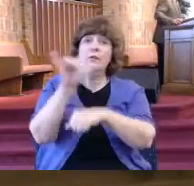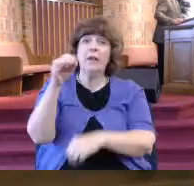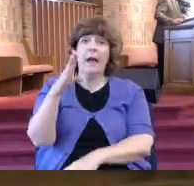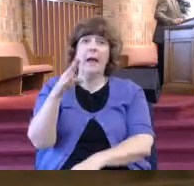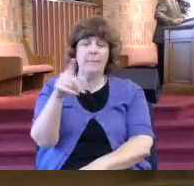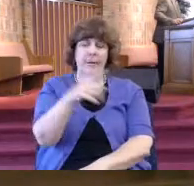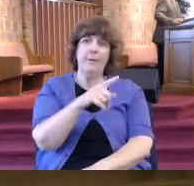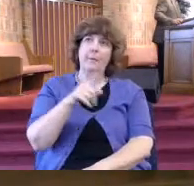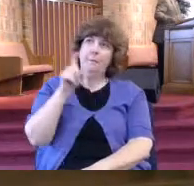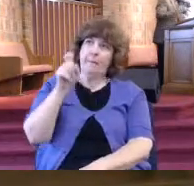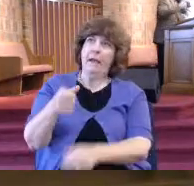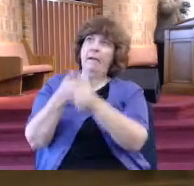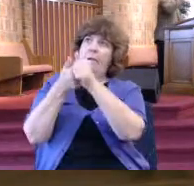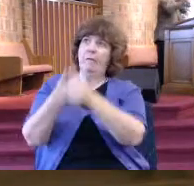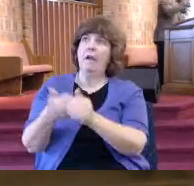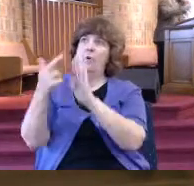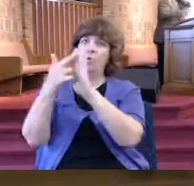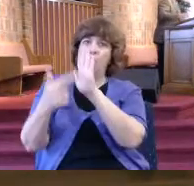that